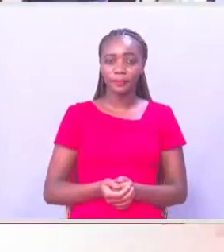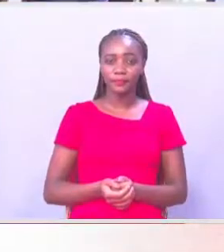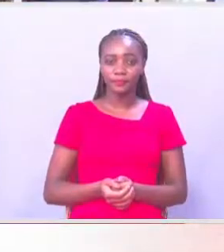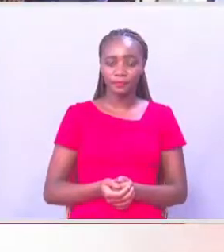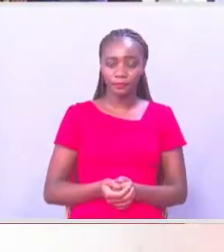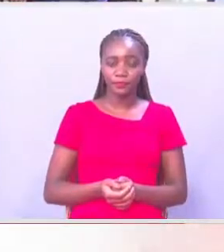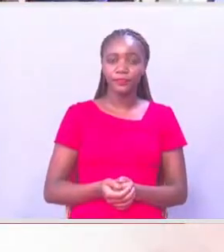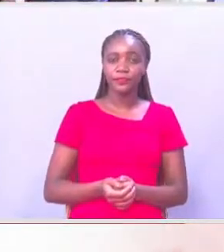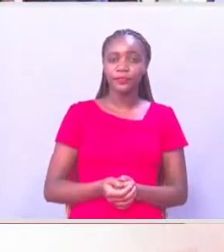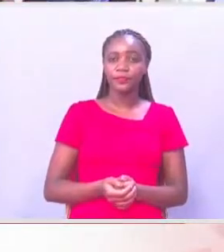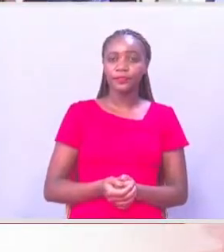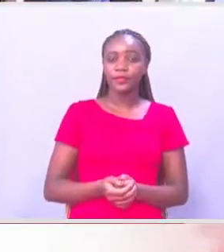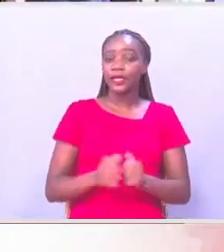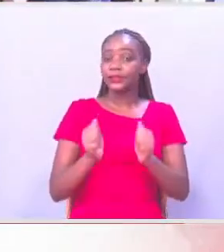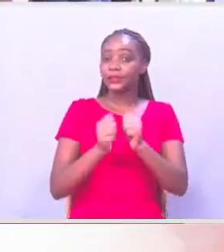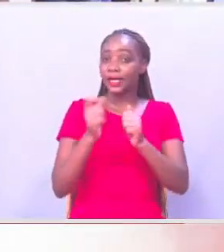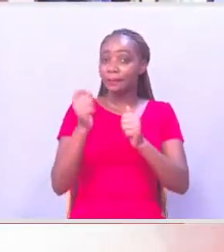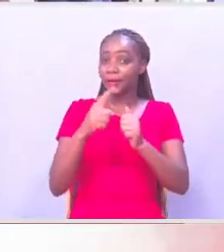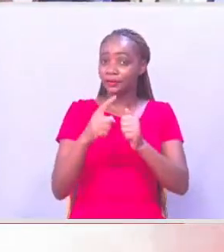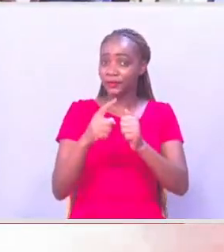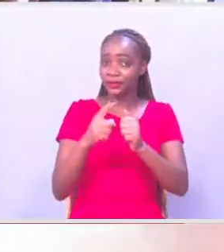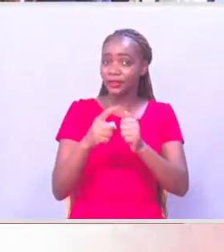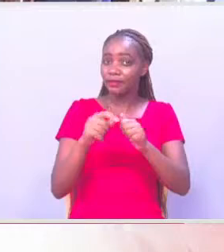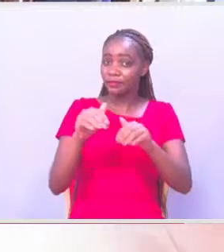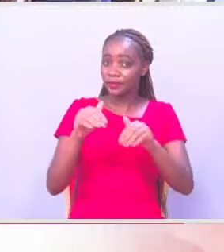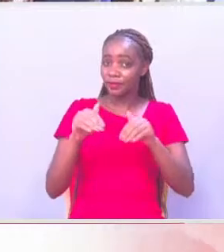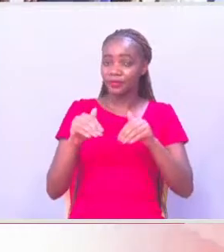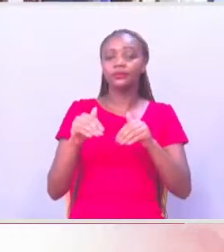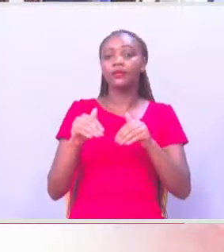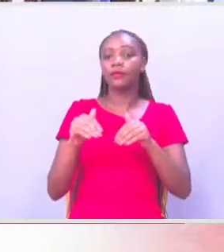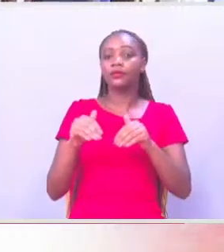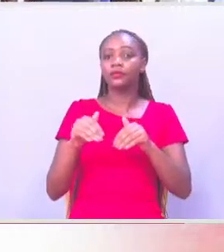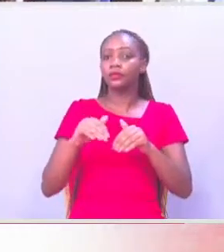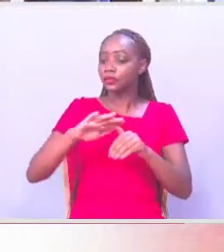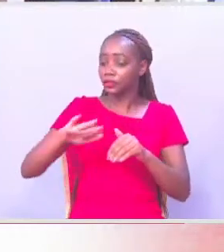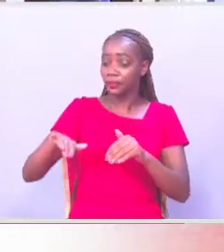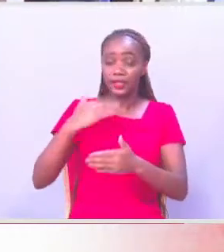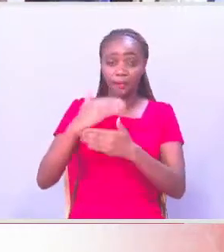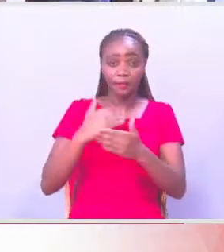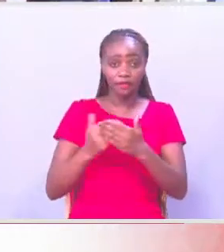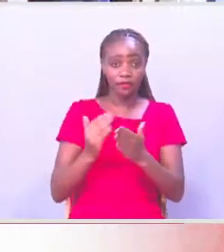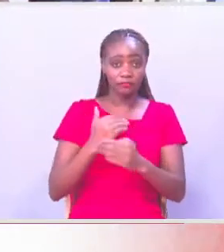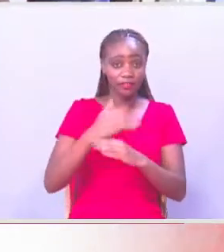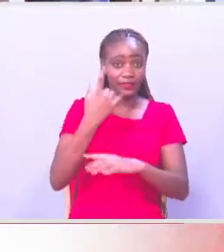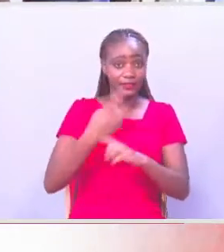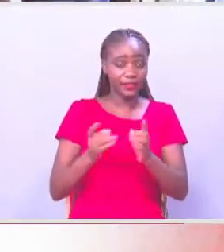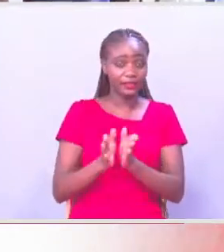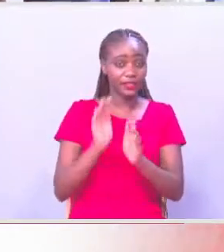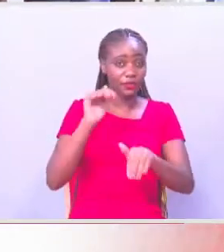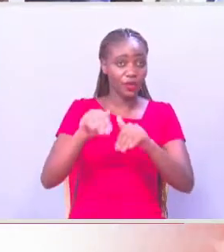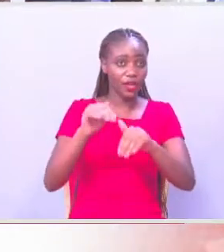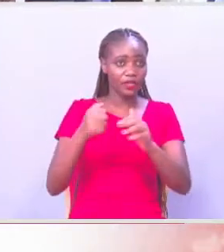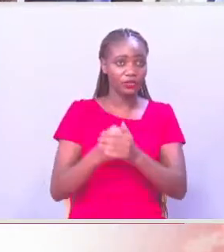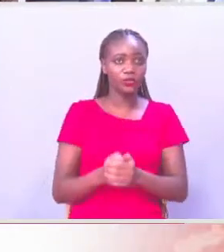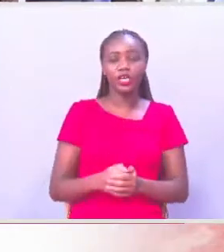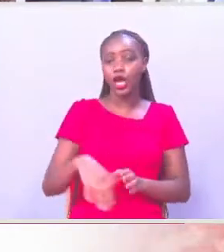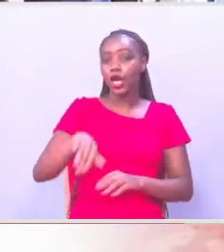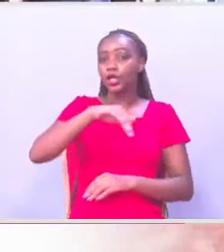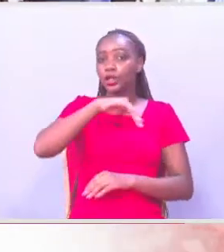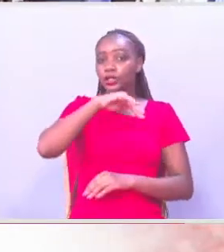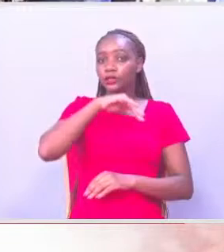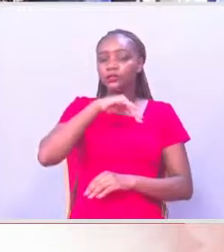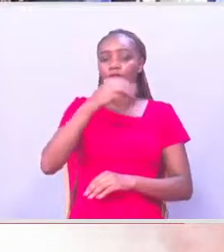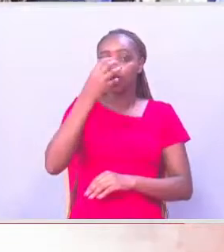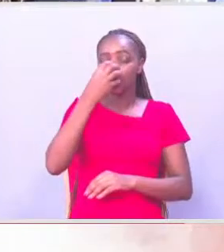In just less than 10 months to the next year's general election, the Deputy President William Ruto has intensified